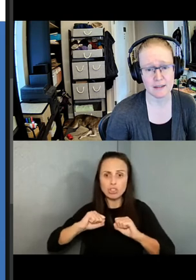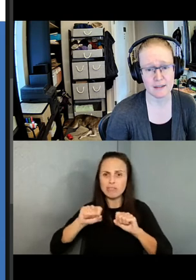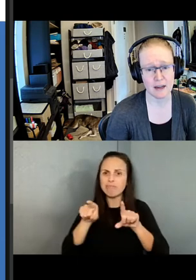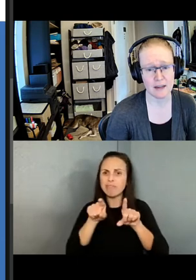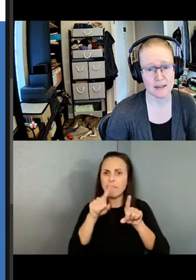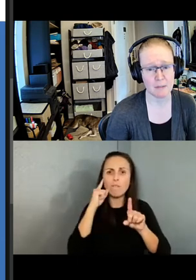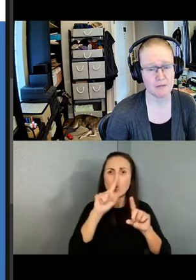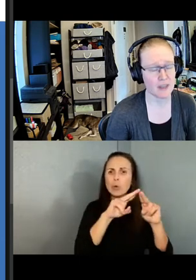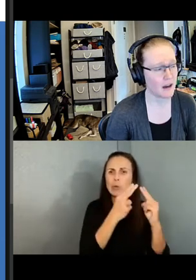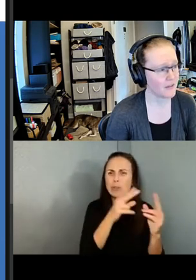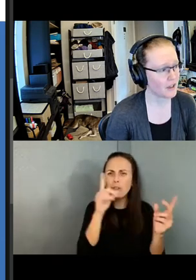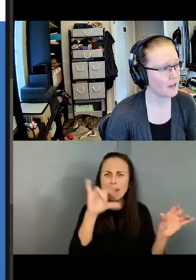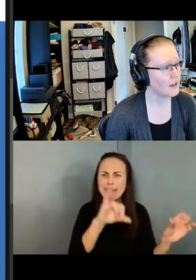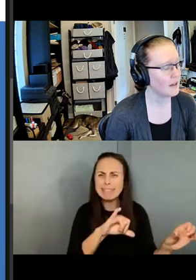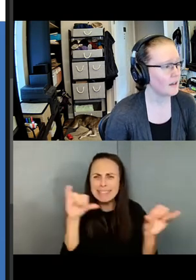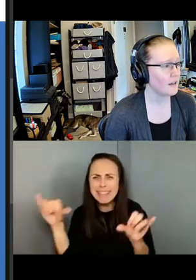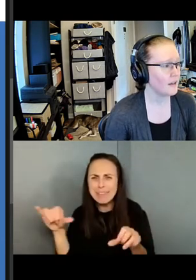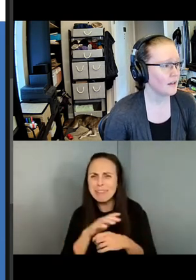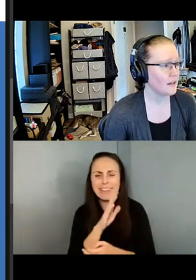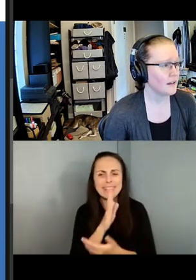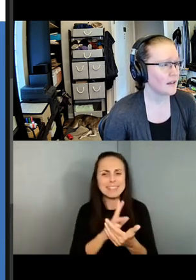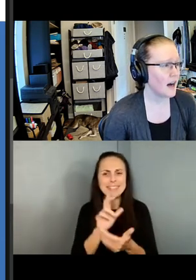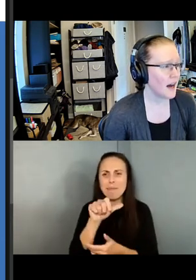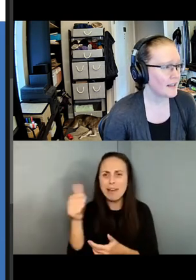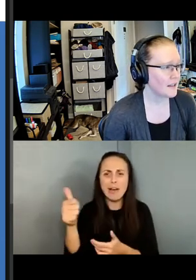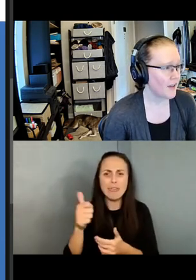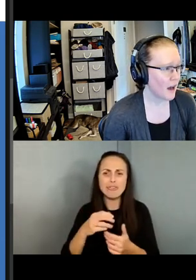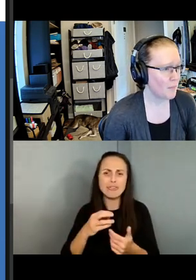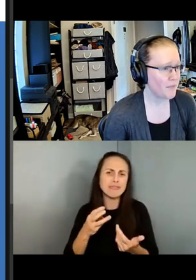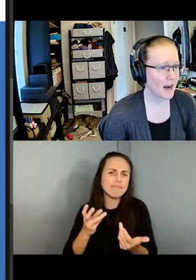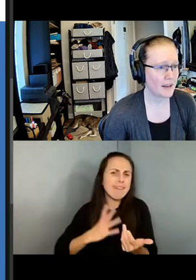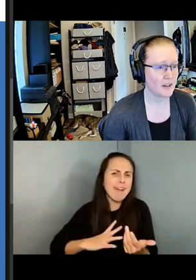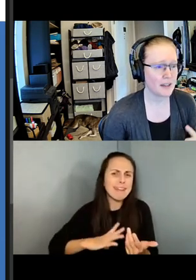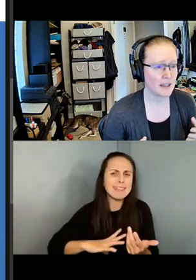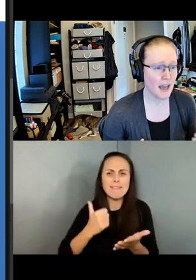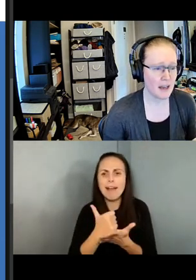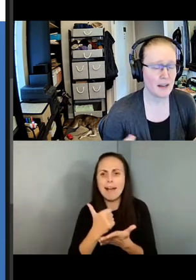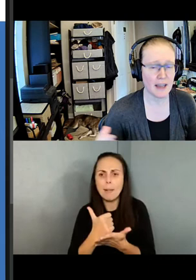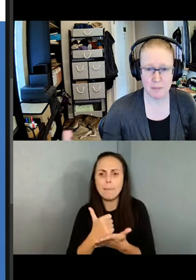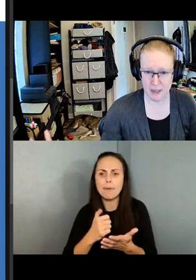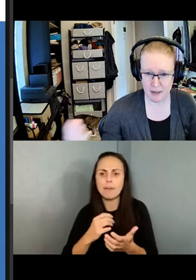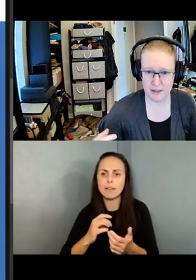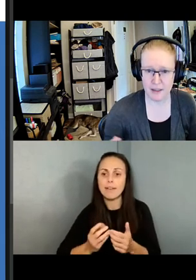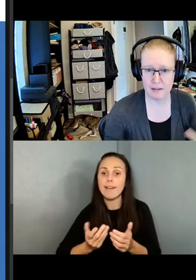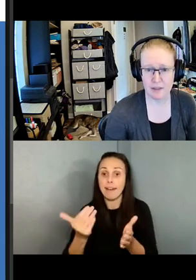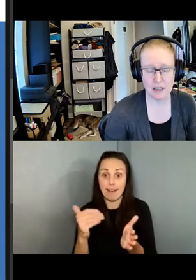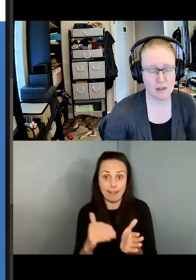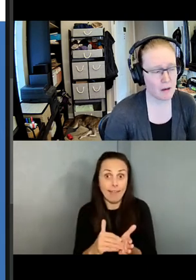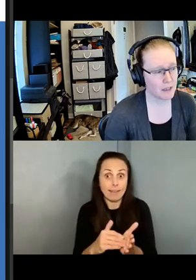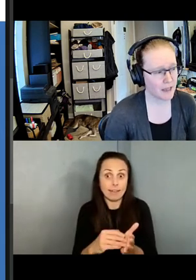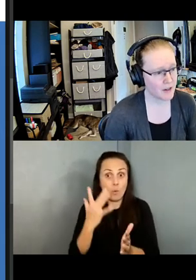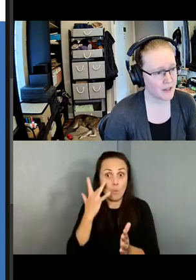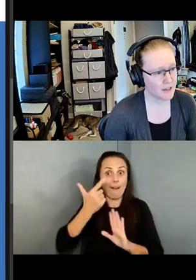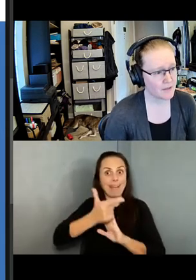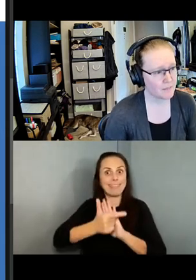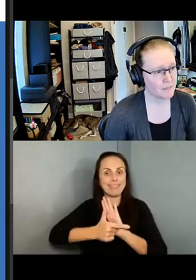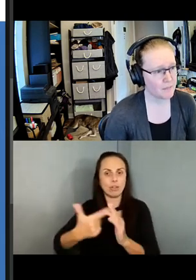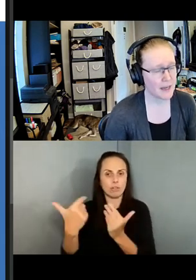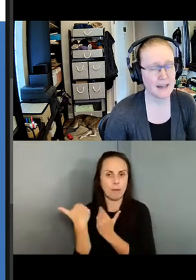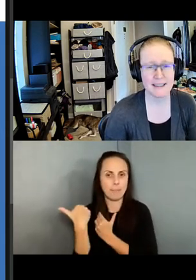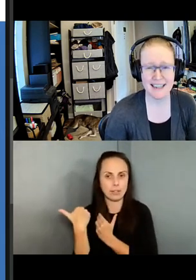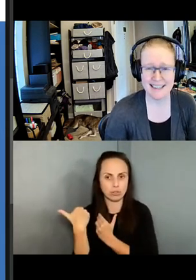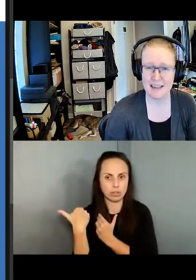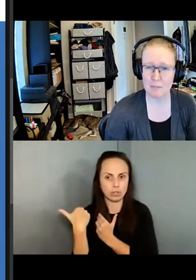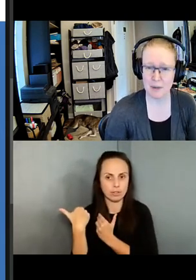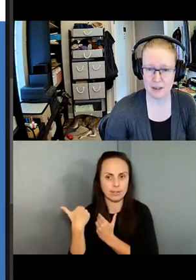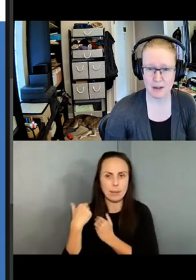and some of the other kinds of help that I could get, again, because of legal obligations. But